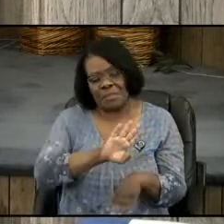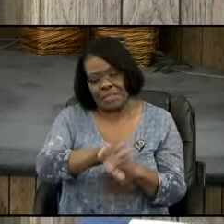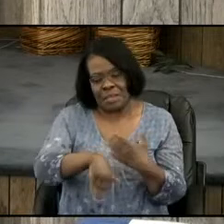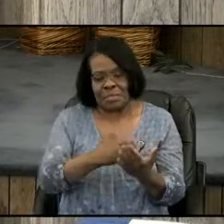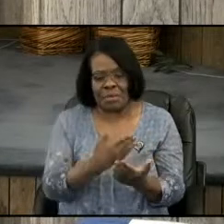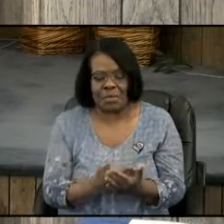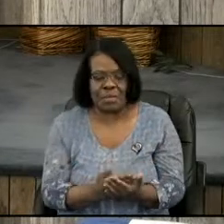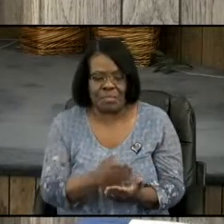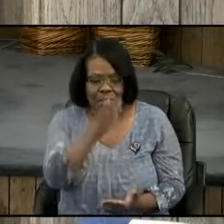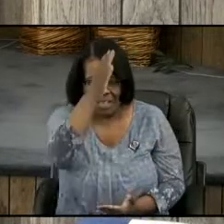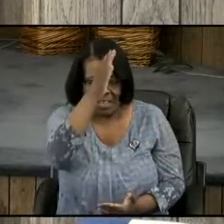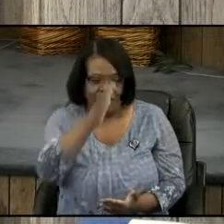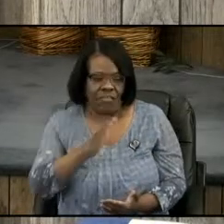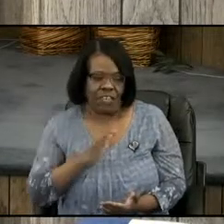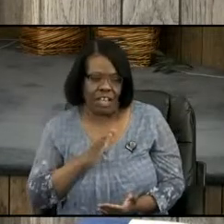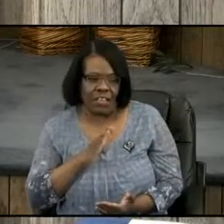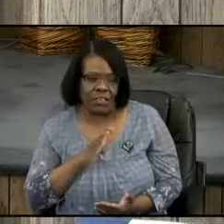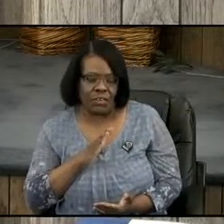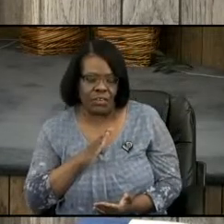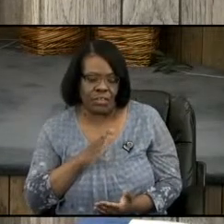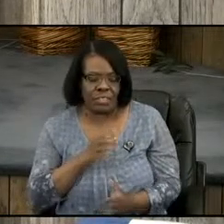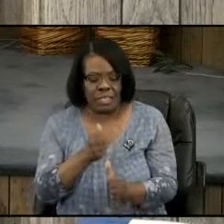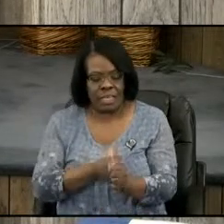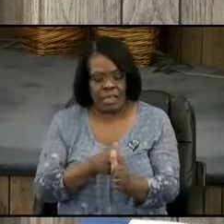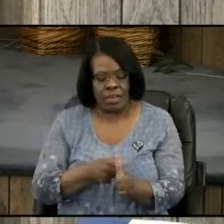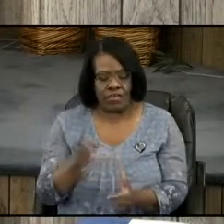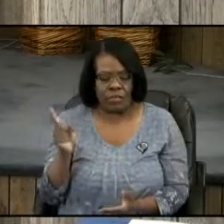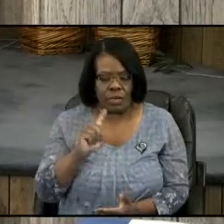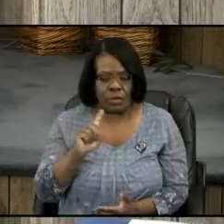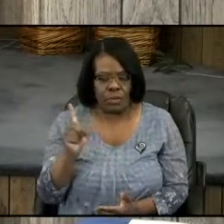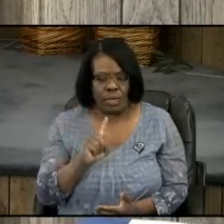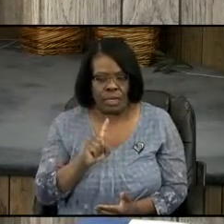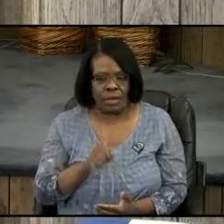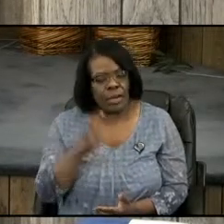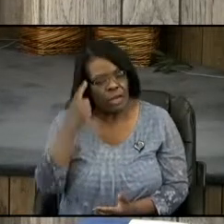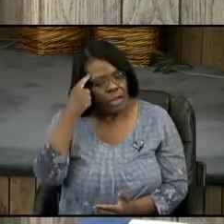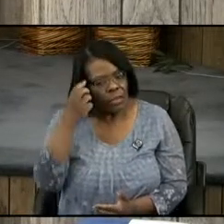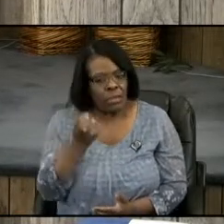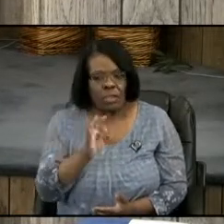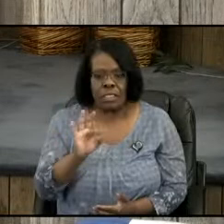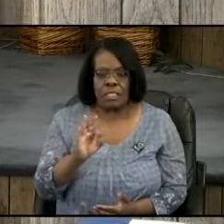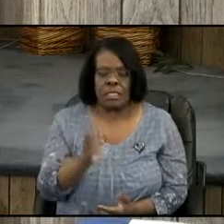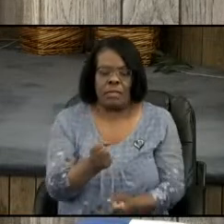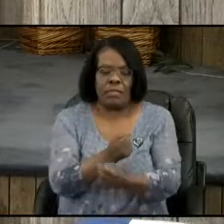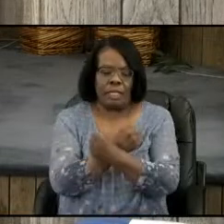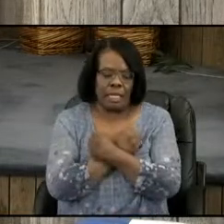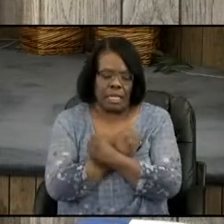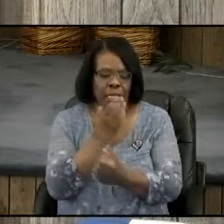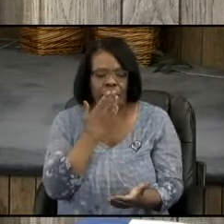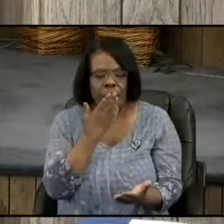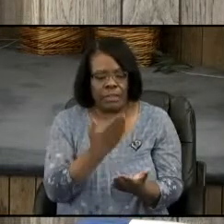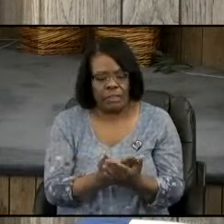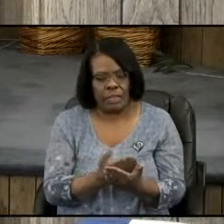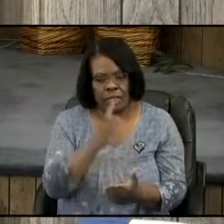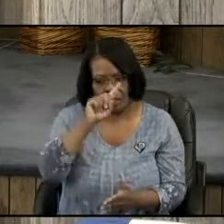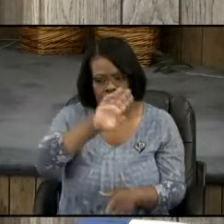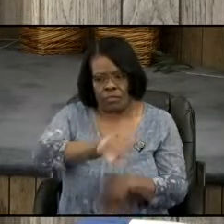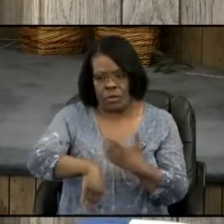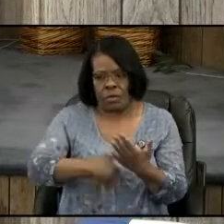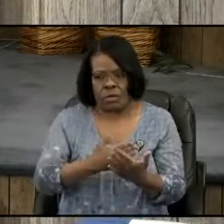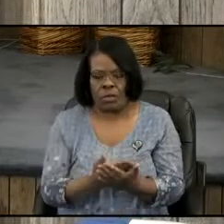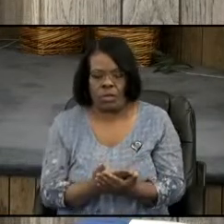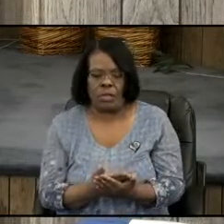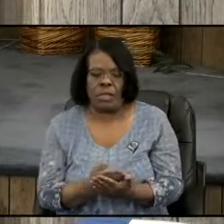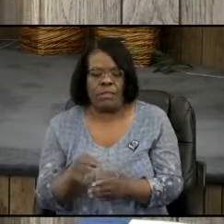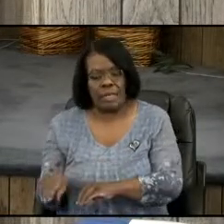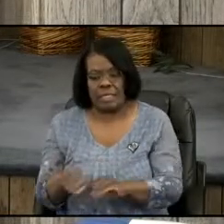For fathers, figures everywhere there may be, thoughts of love and gratitude for all that has been done